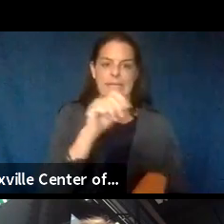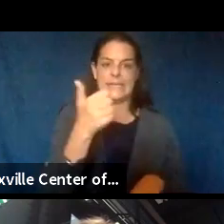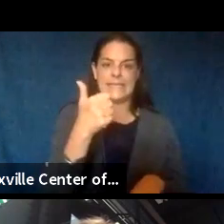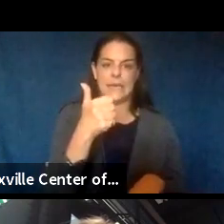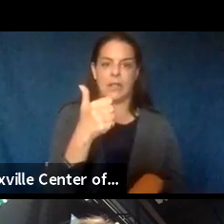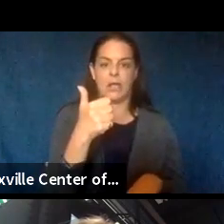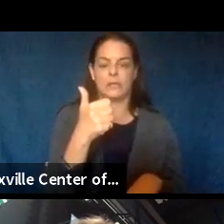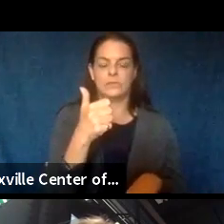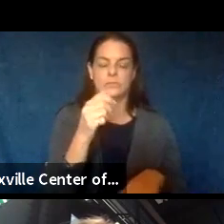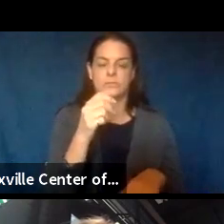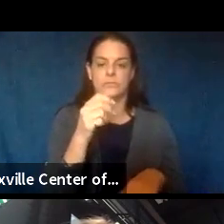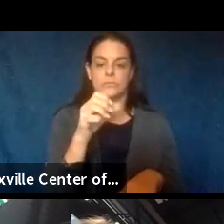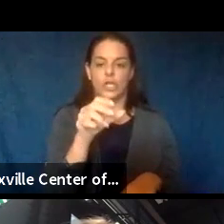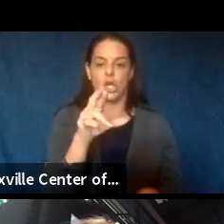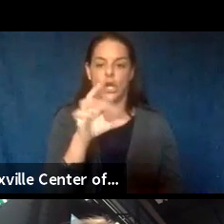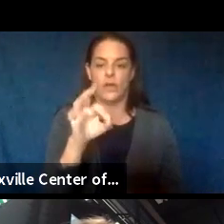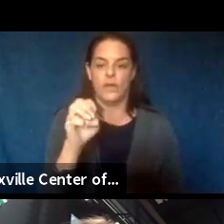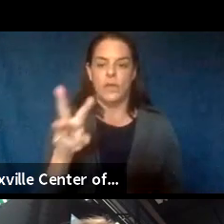from.